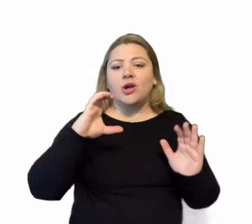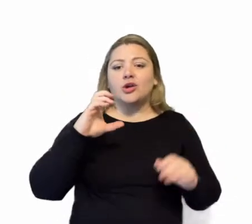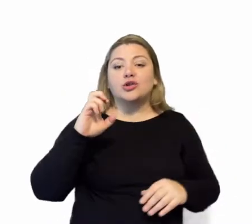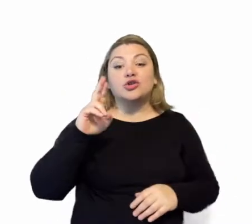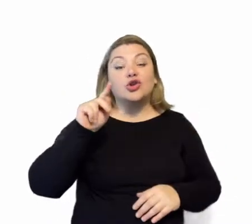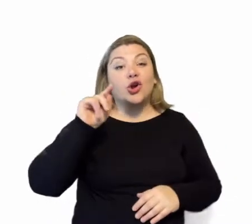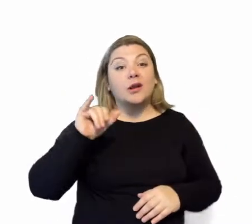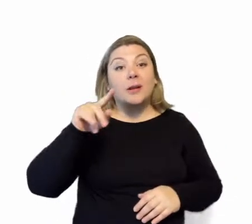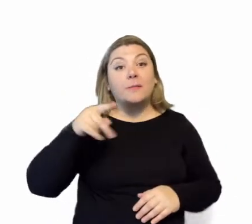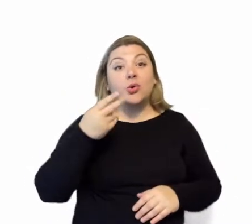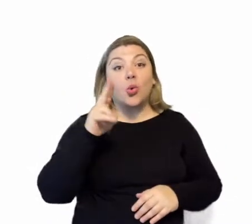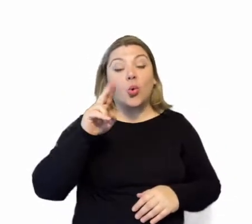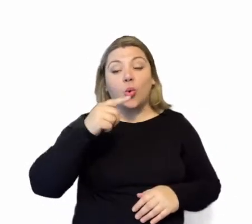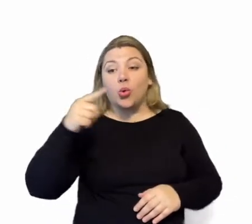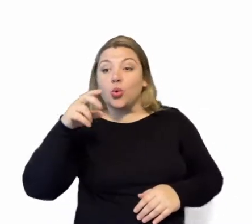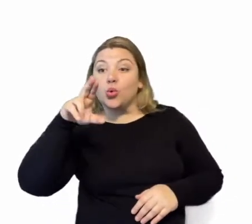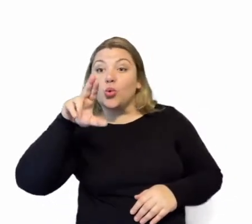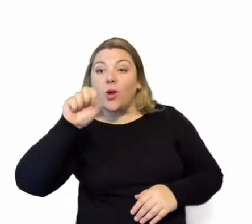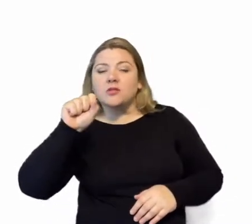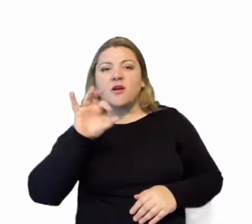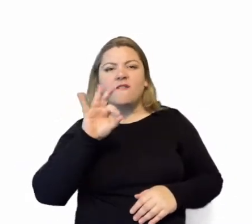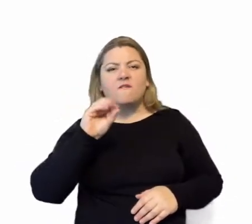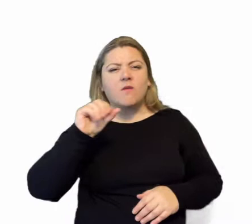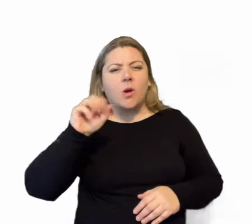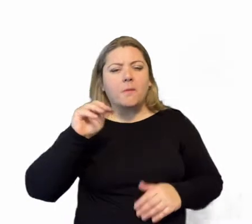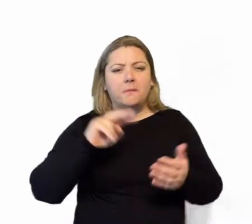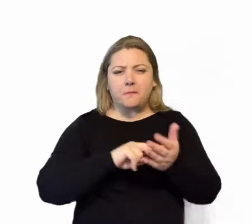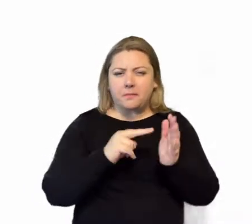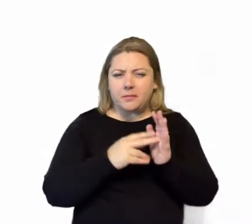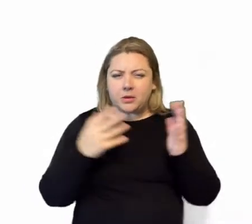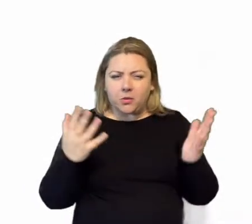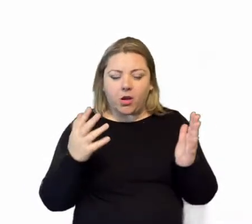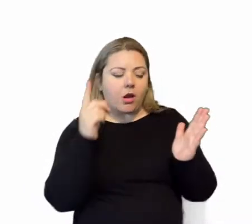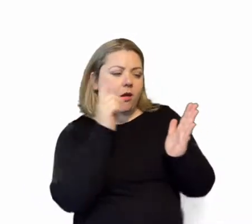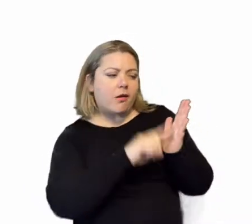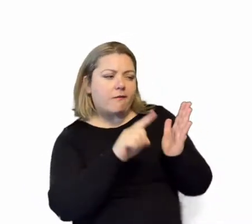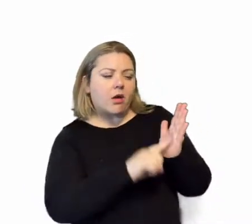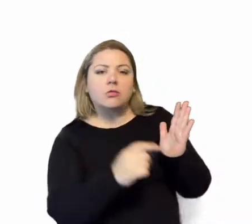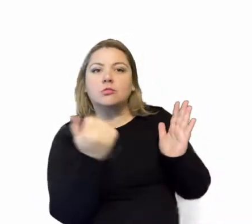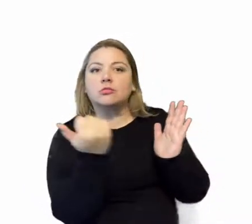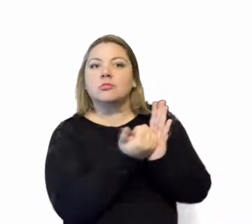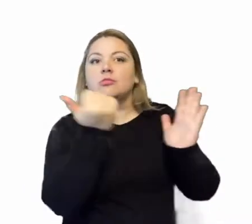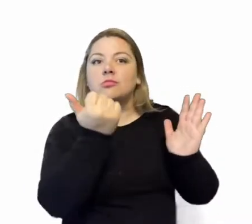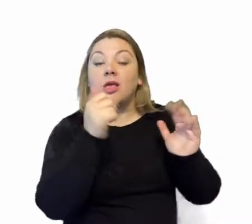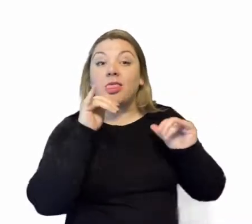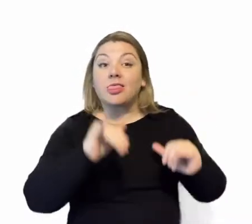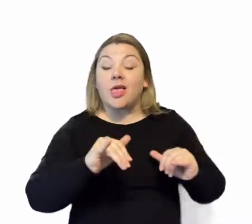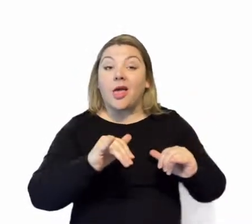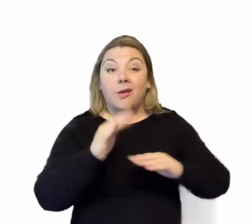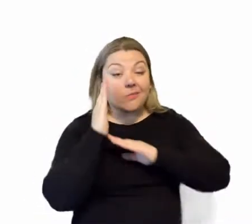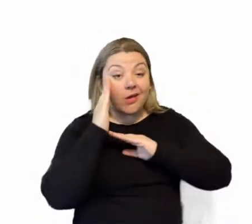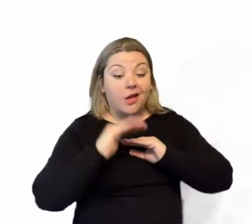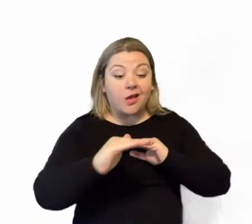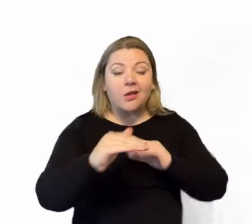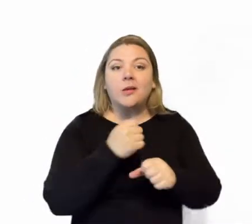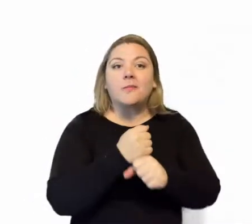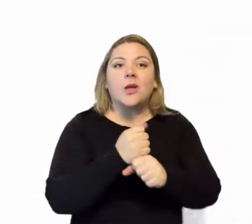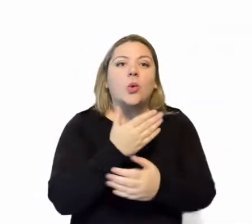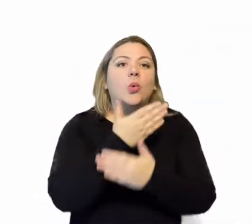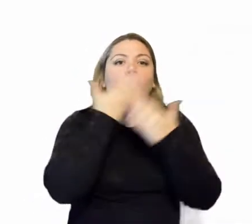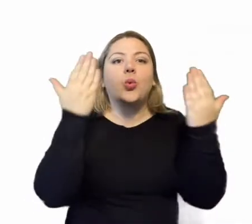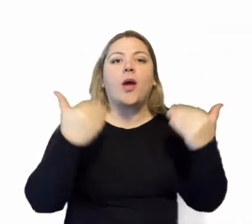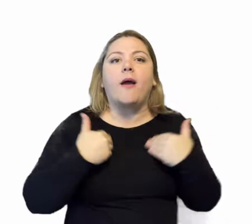CertaPure US foams are certified not to have formaldehyde, ozone depleters, any